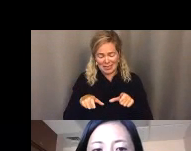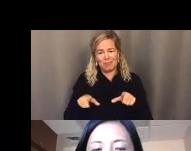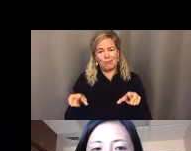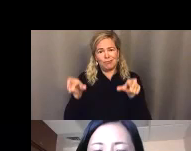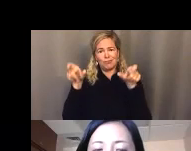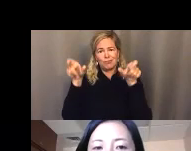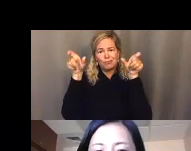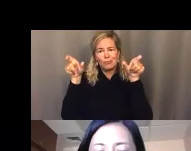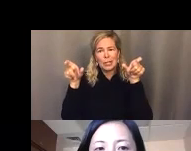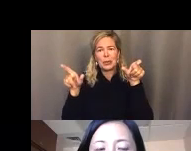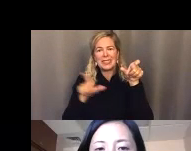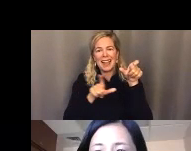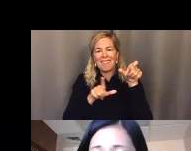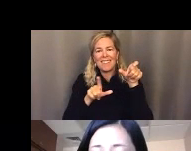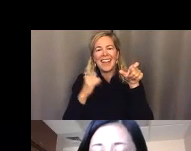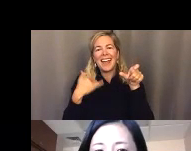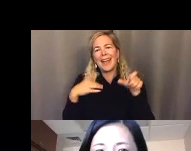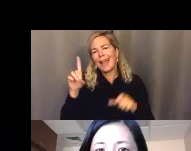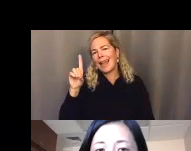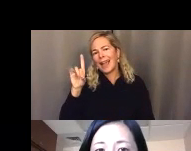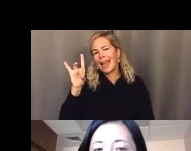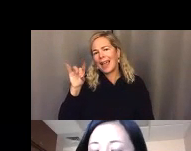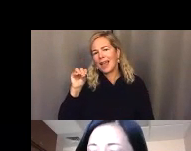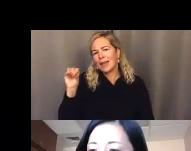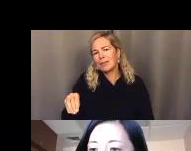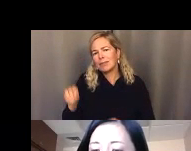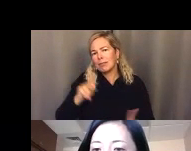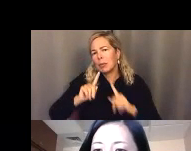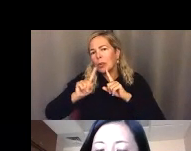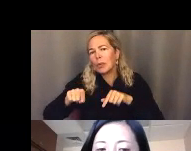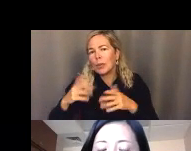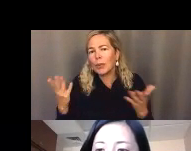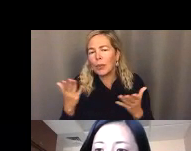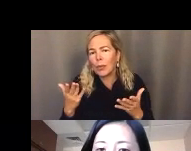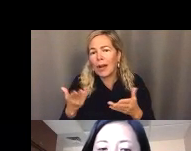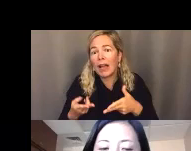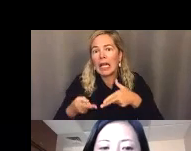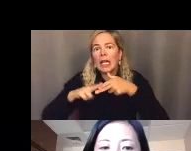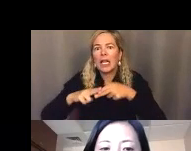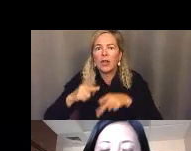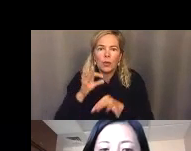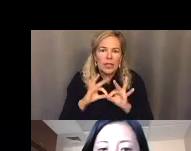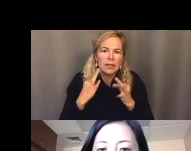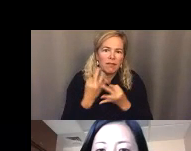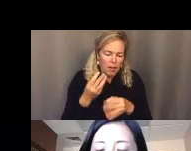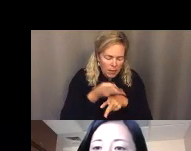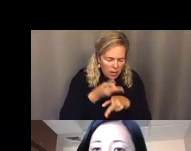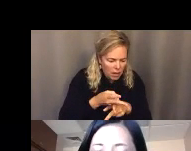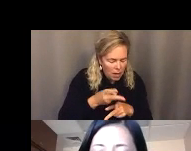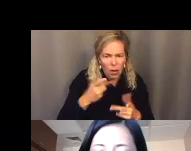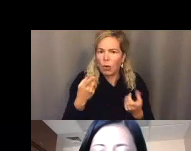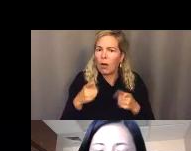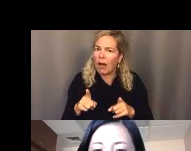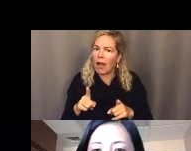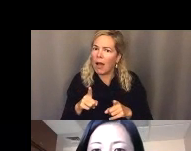left that about 80% of our respondents reported that the increased family caregiving responsibilities were impacting their well-being and